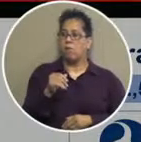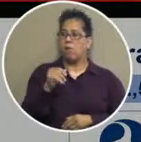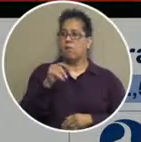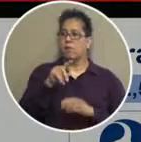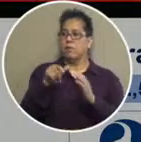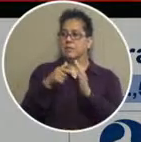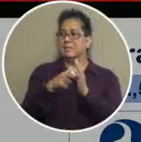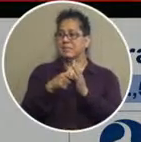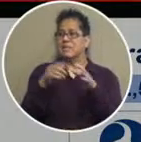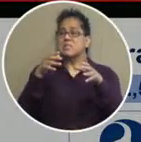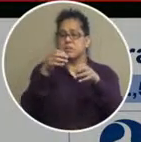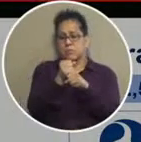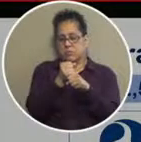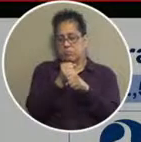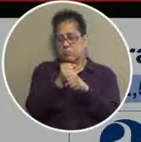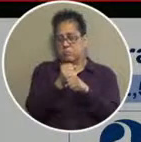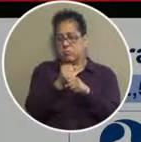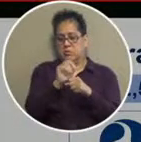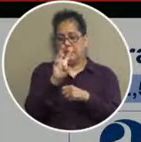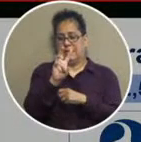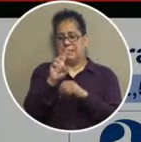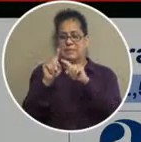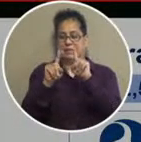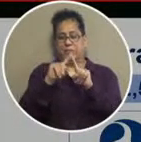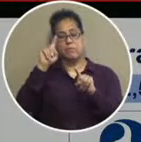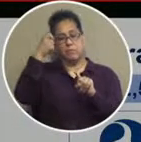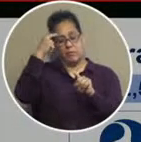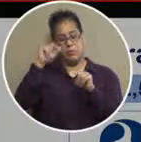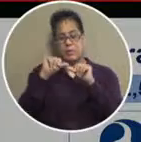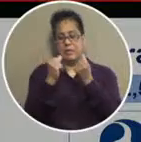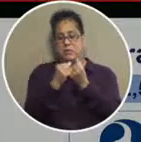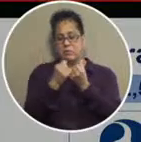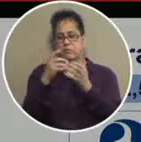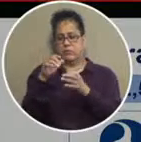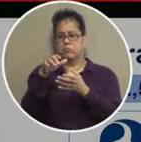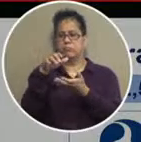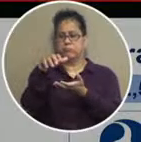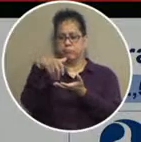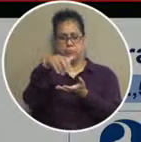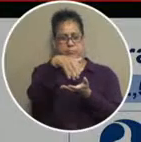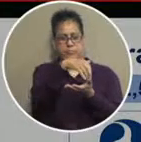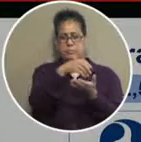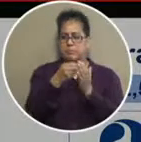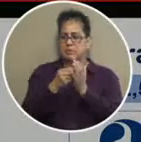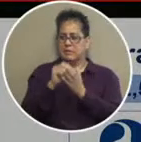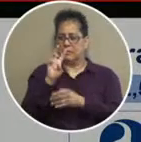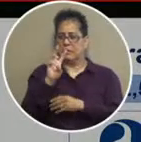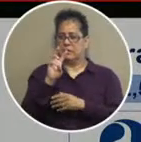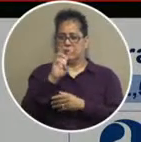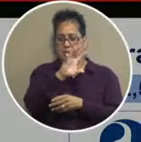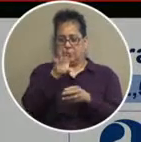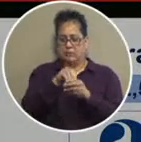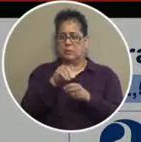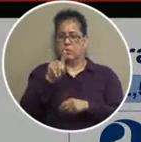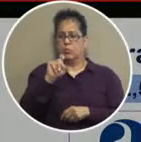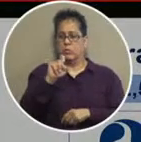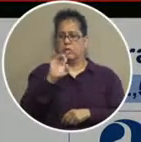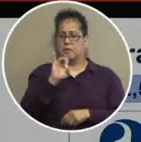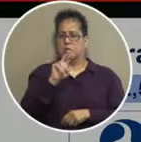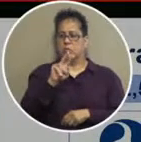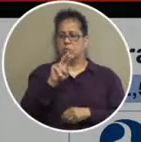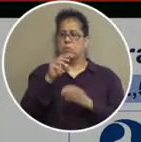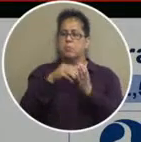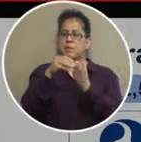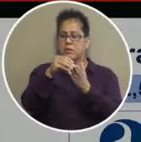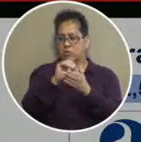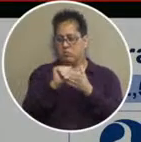So this is a summary of the 6 different federal agencies of which we've received federal funding from, totaling over $182.5